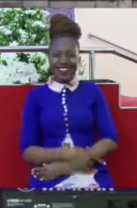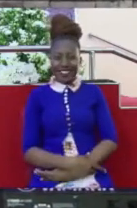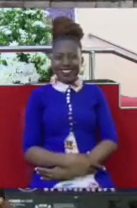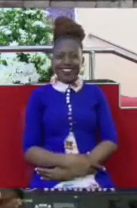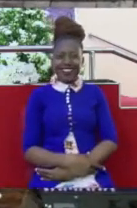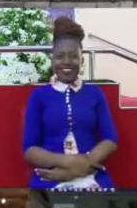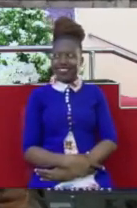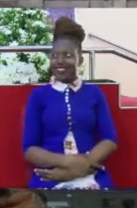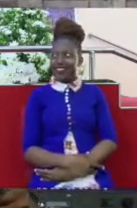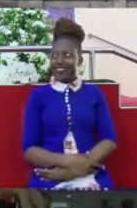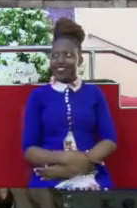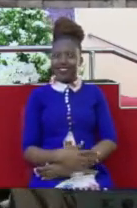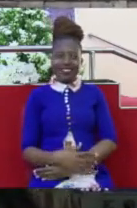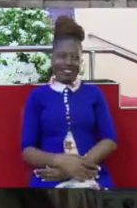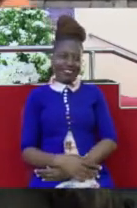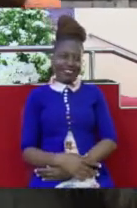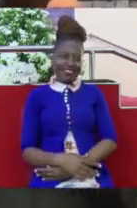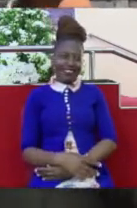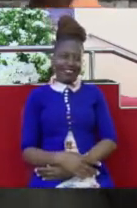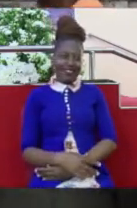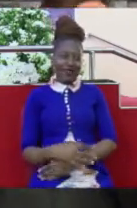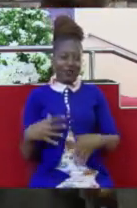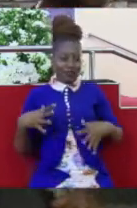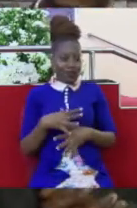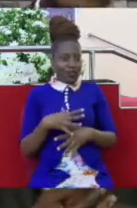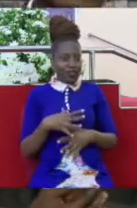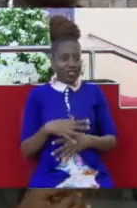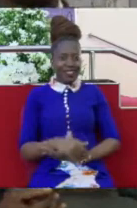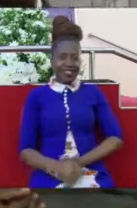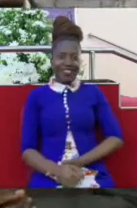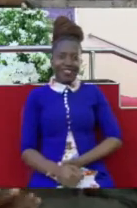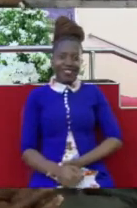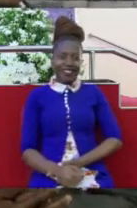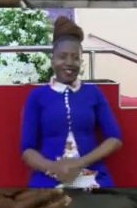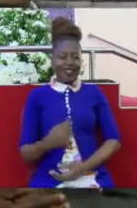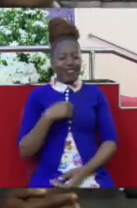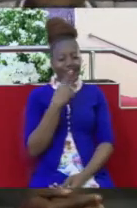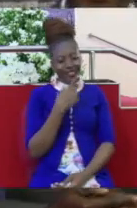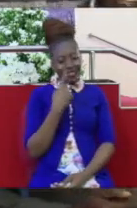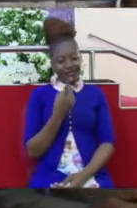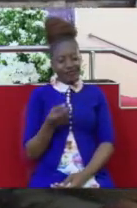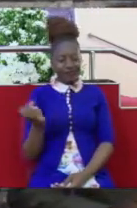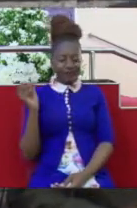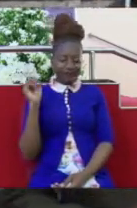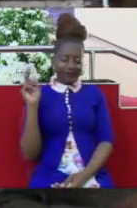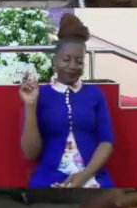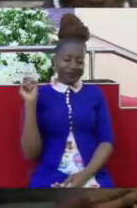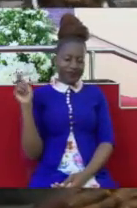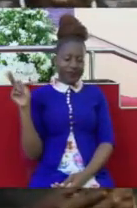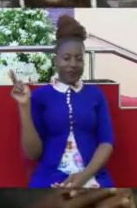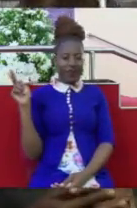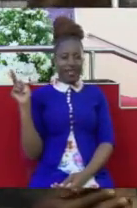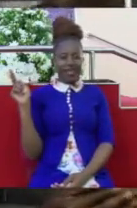went, oh! Akapata yo mshtuko wa, ah! And I said, okay. I